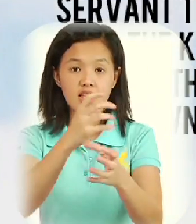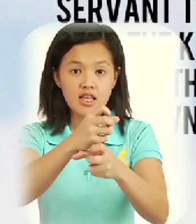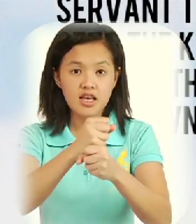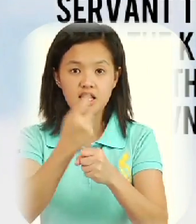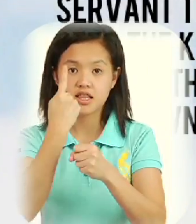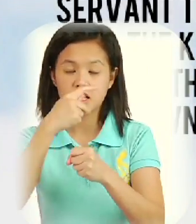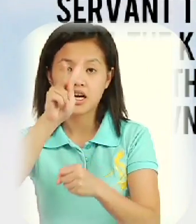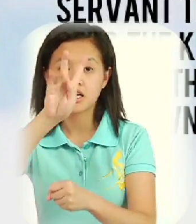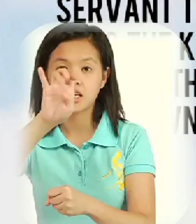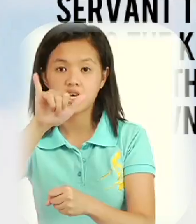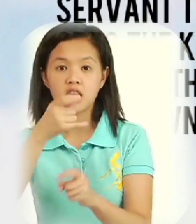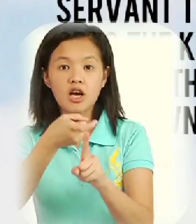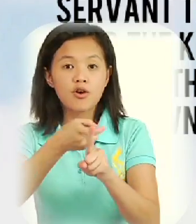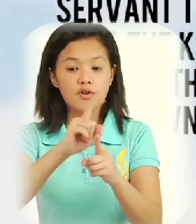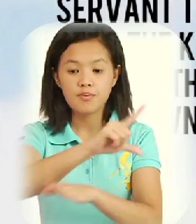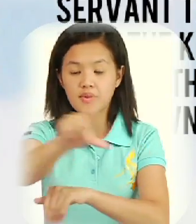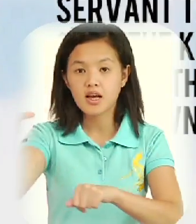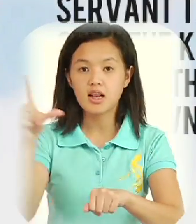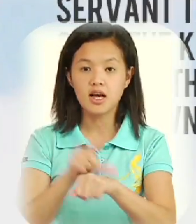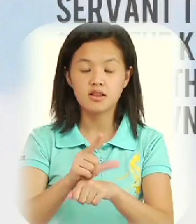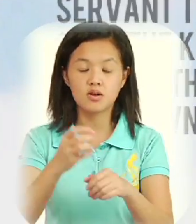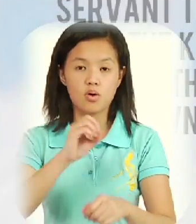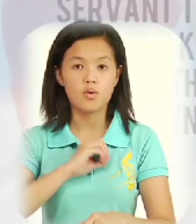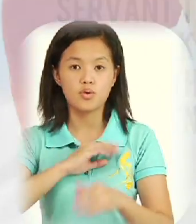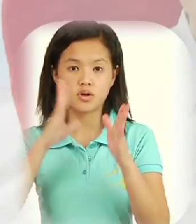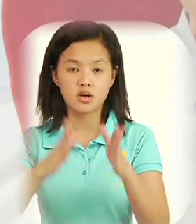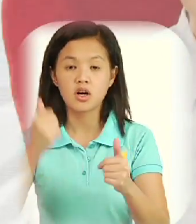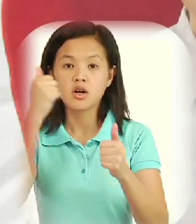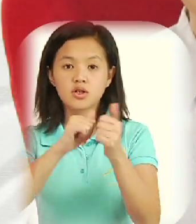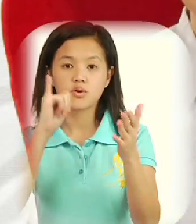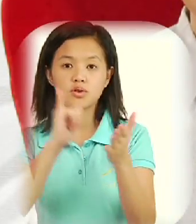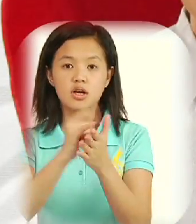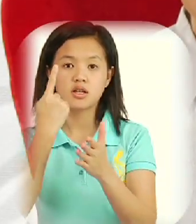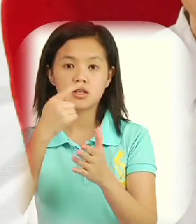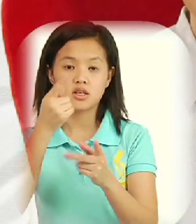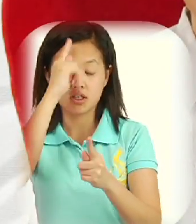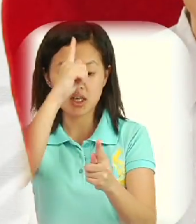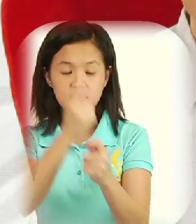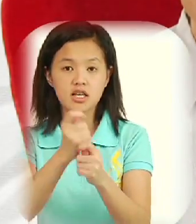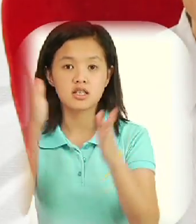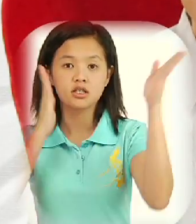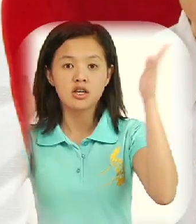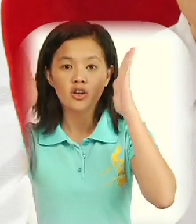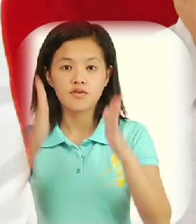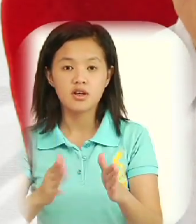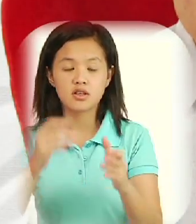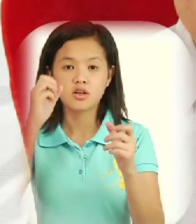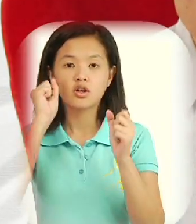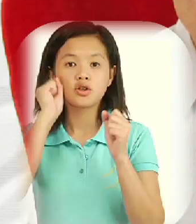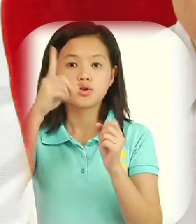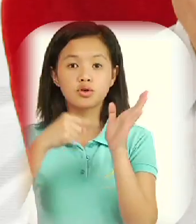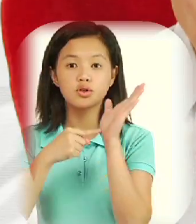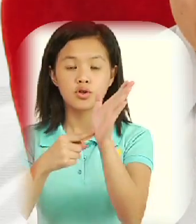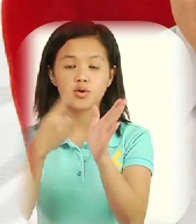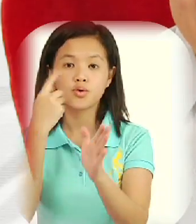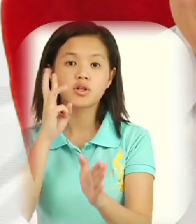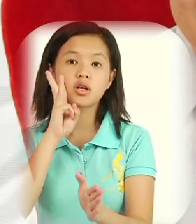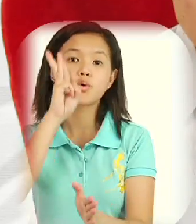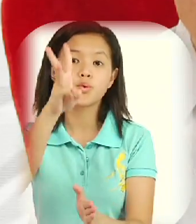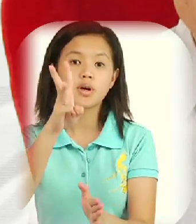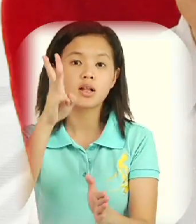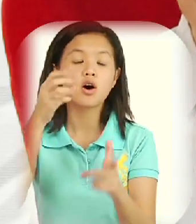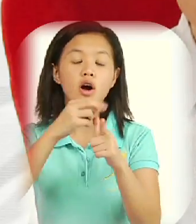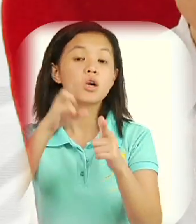the keys from the landowner. So the trusted servant should execute the